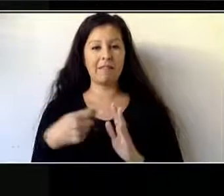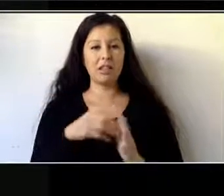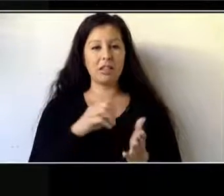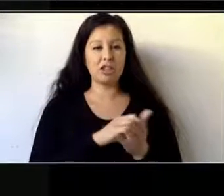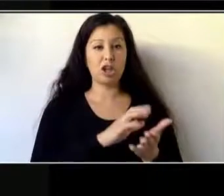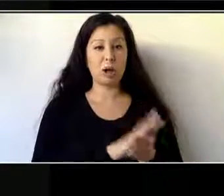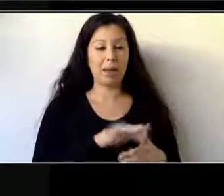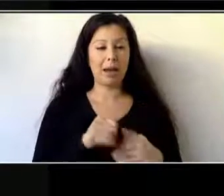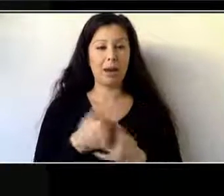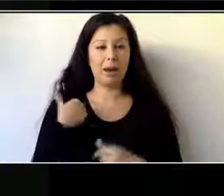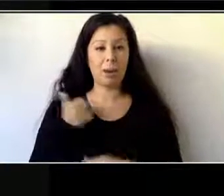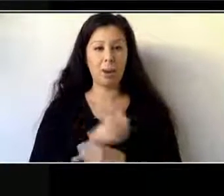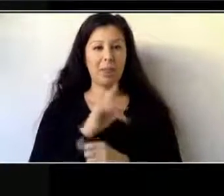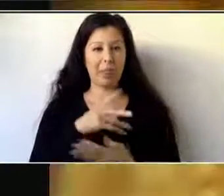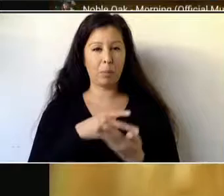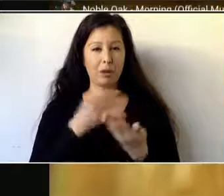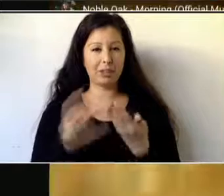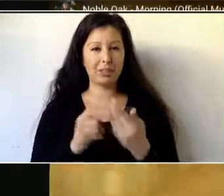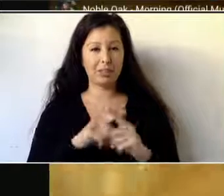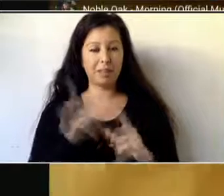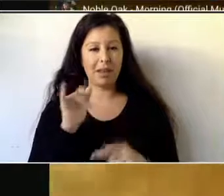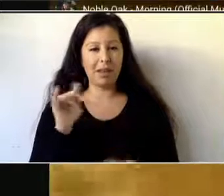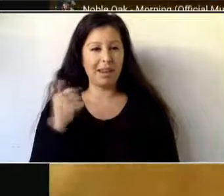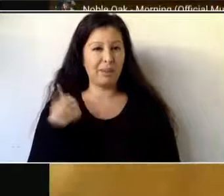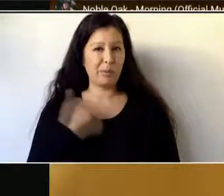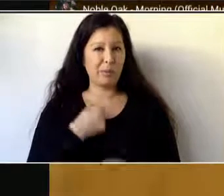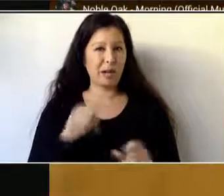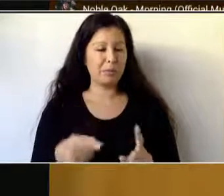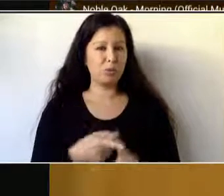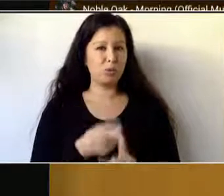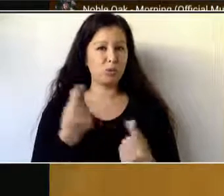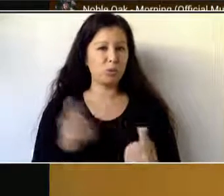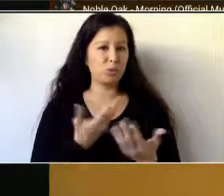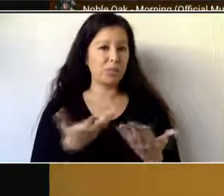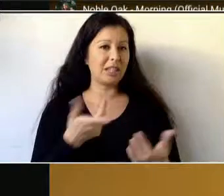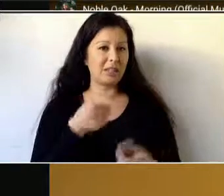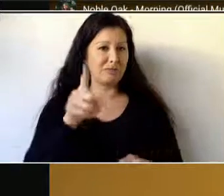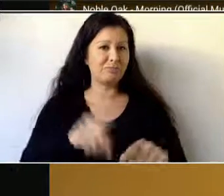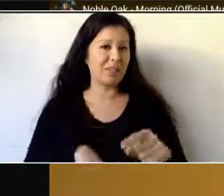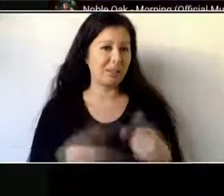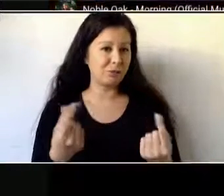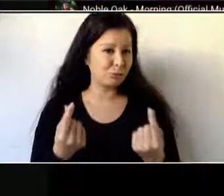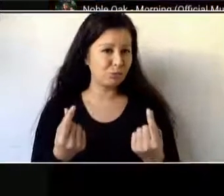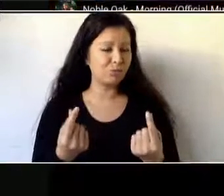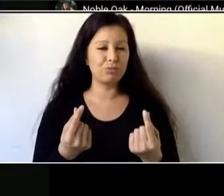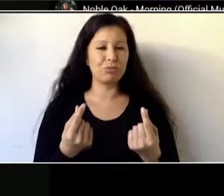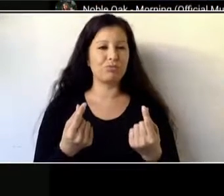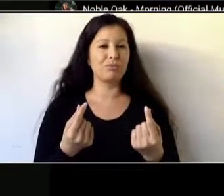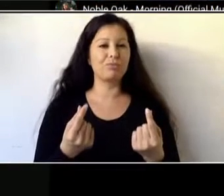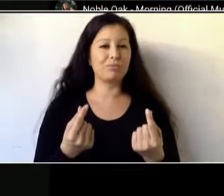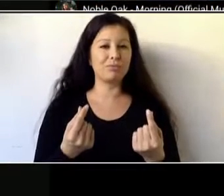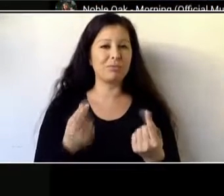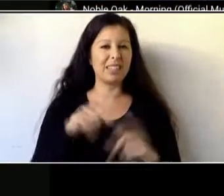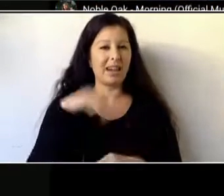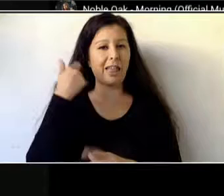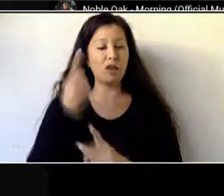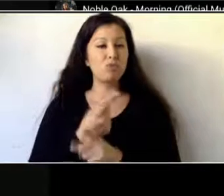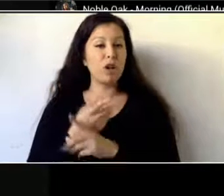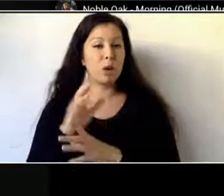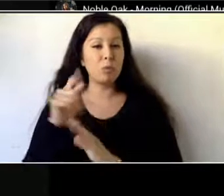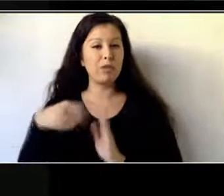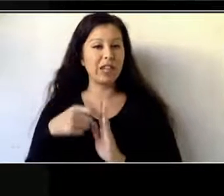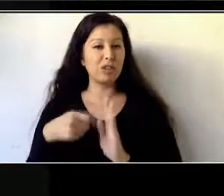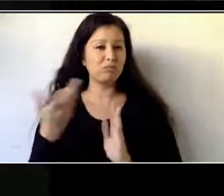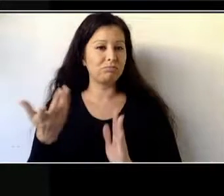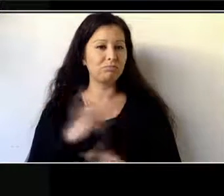documenting how we made the project. But yeah, like we're able to do things that you cannot do in a regular music video shoot,